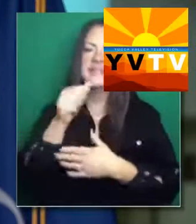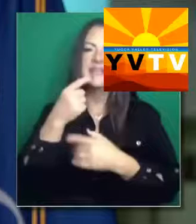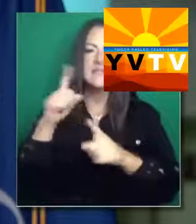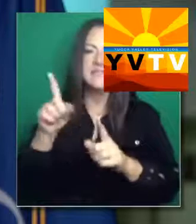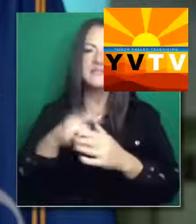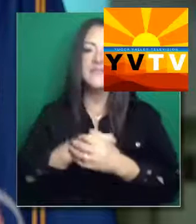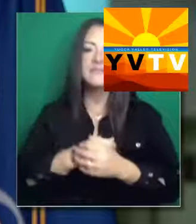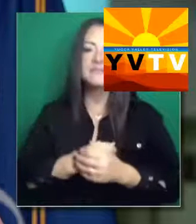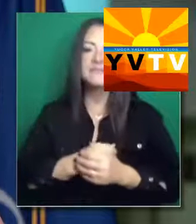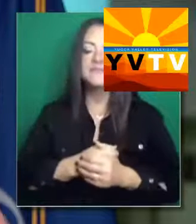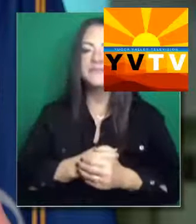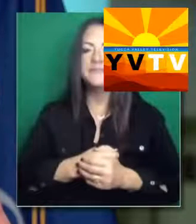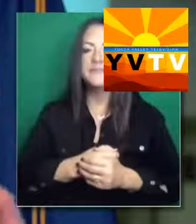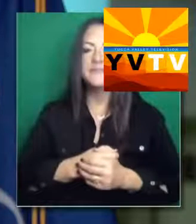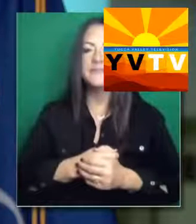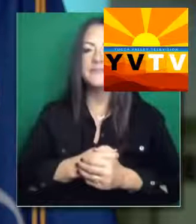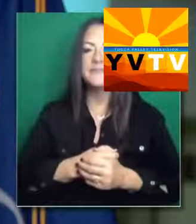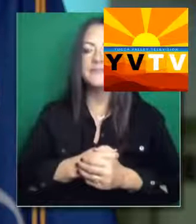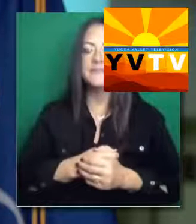David Baker, Bloomberg News.